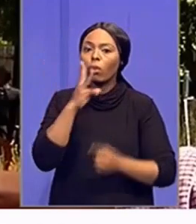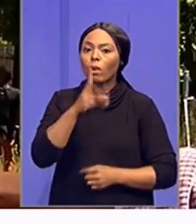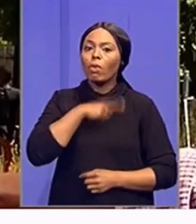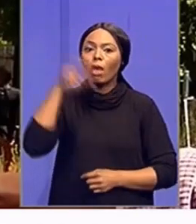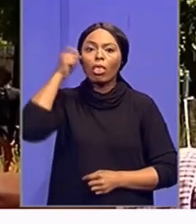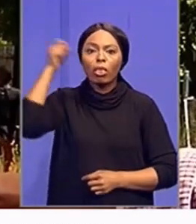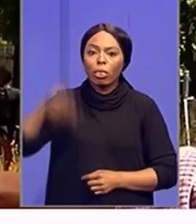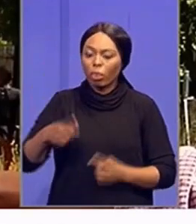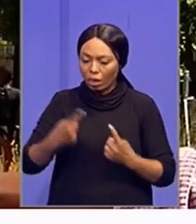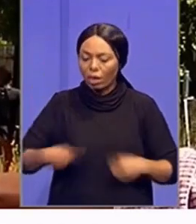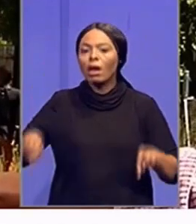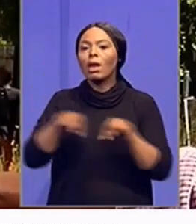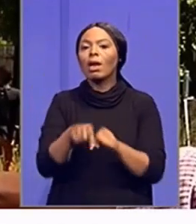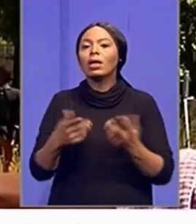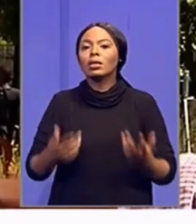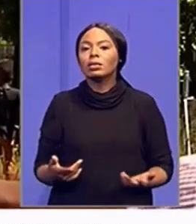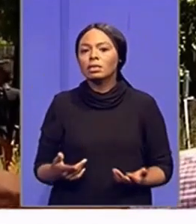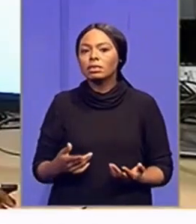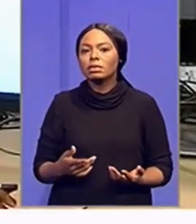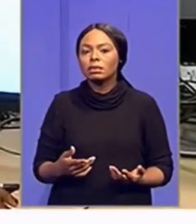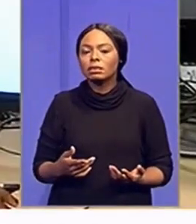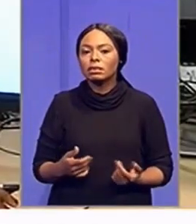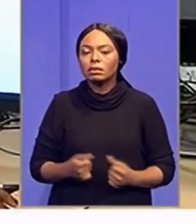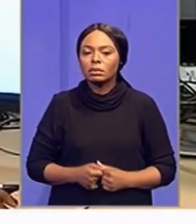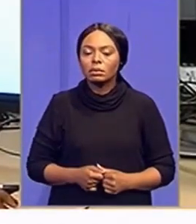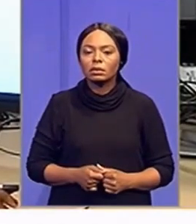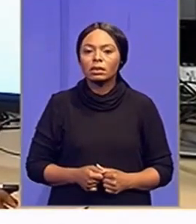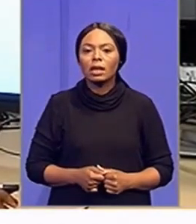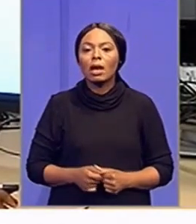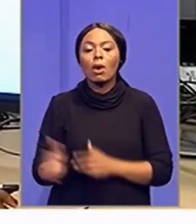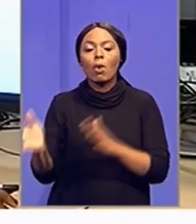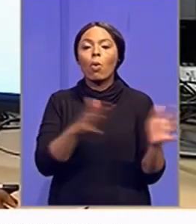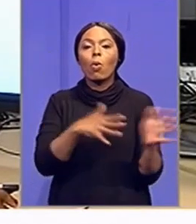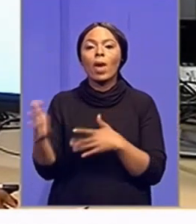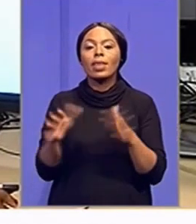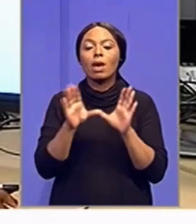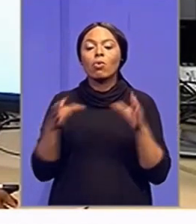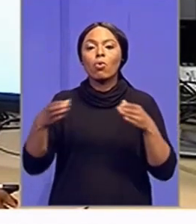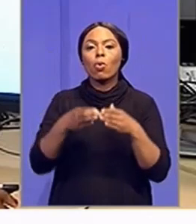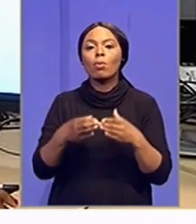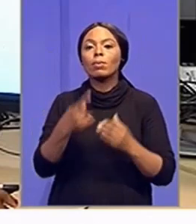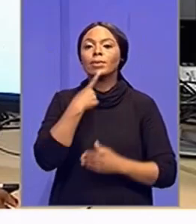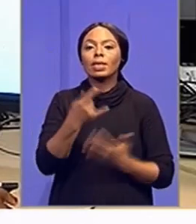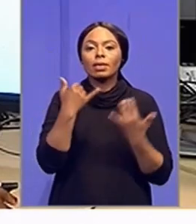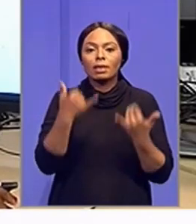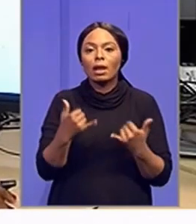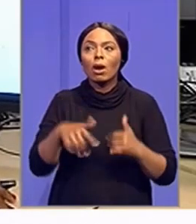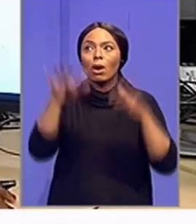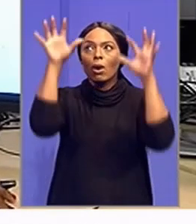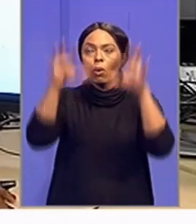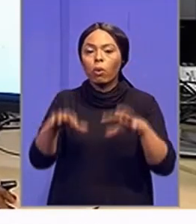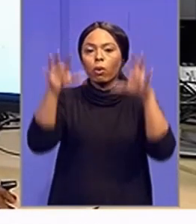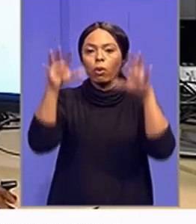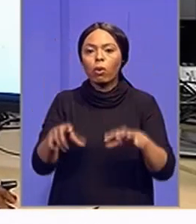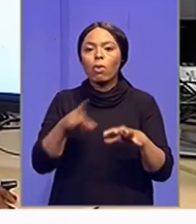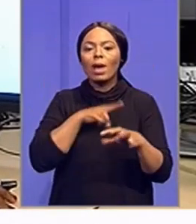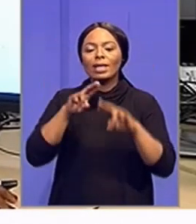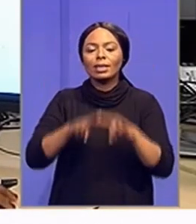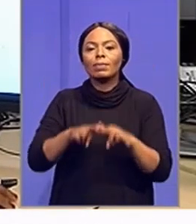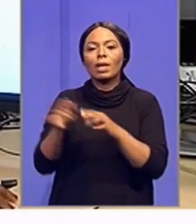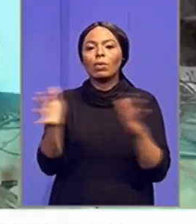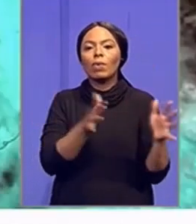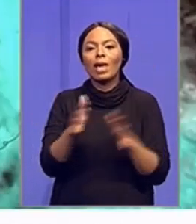sna kereng megwanto se mo molaong. Ba tsa maemo a bosa ba re dipula tseno di rotloediwa ke seemo sa bosa se se itsegeng jaaka